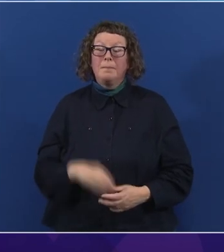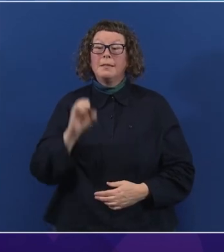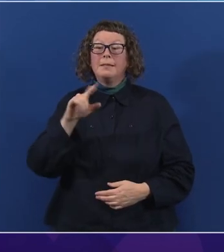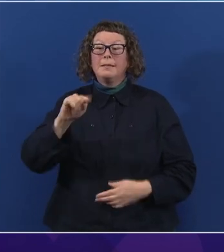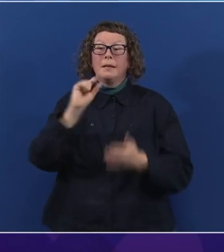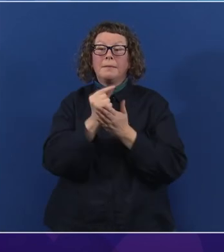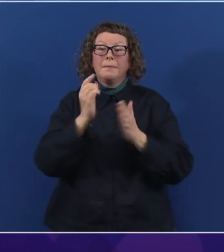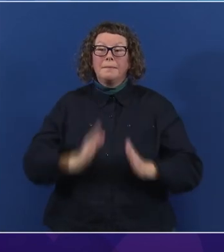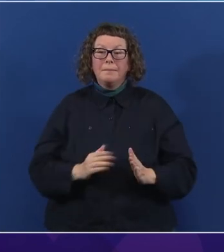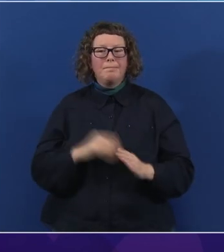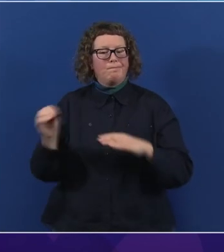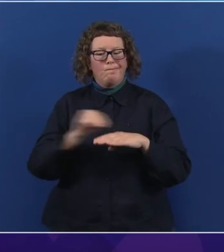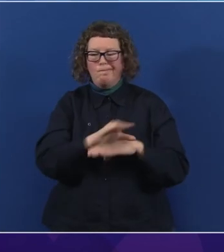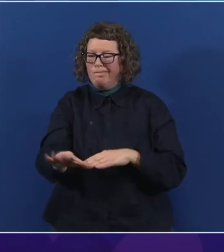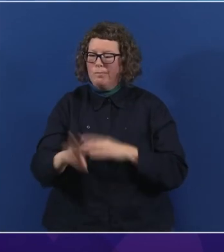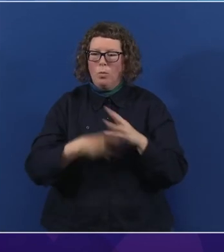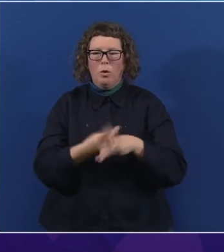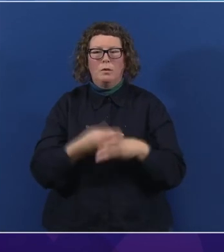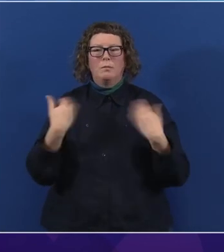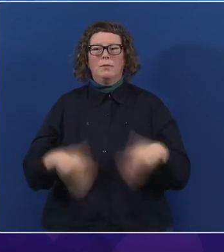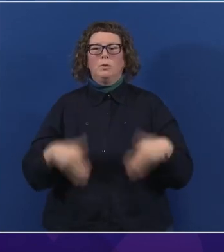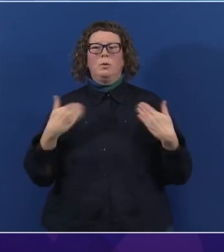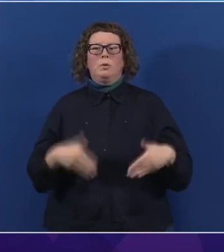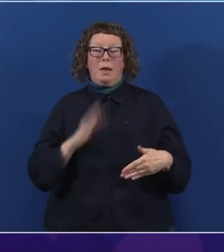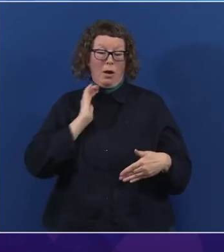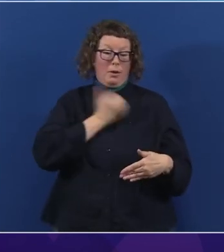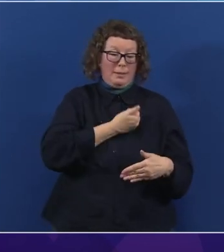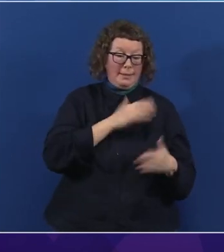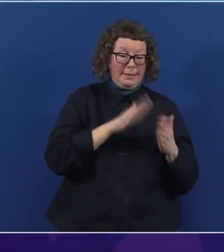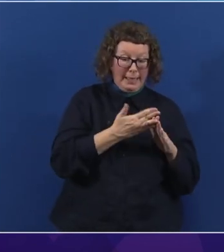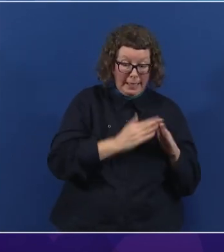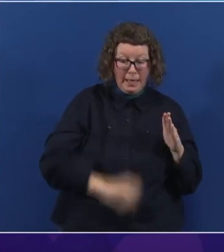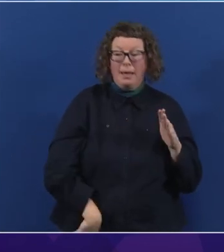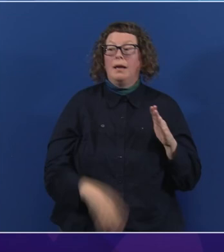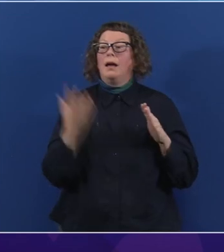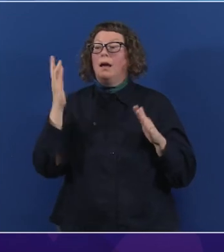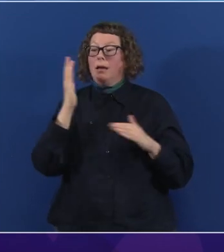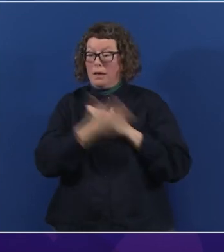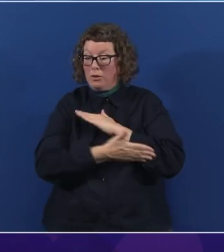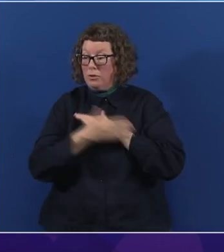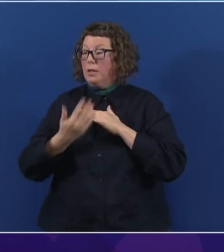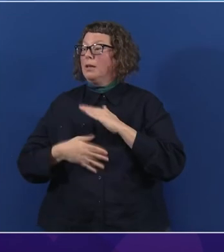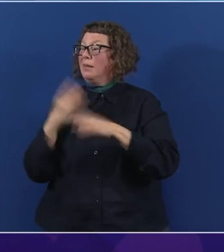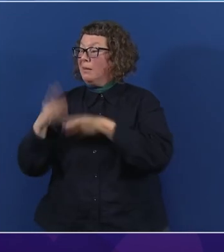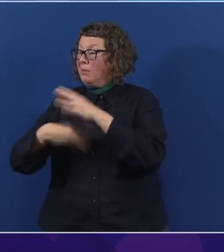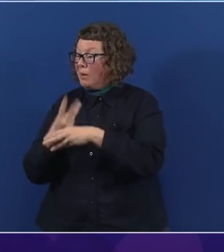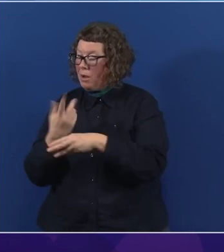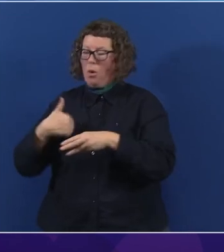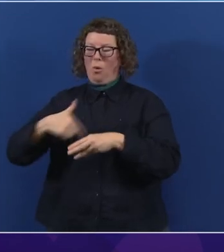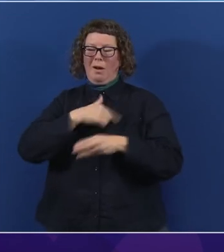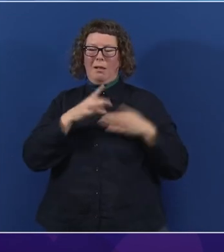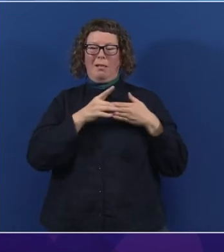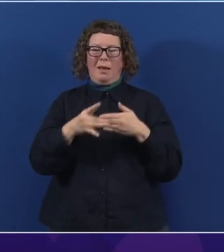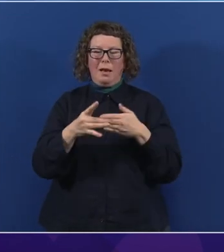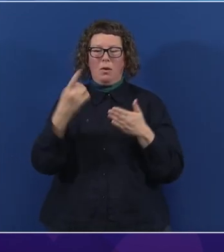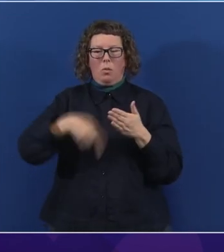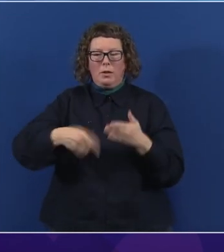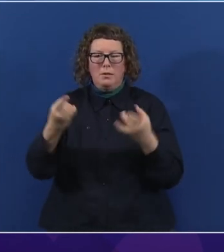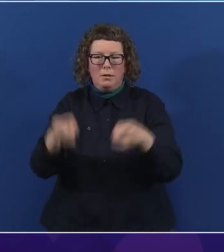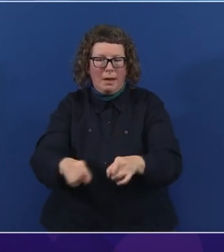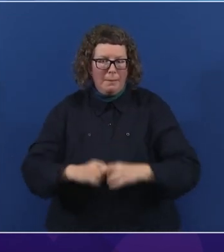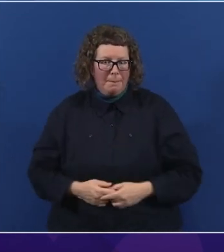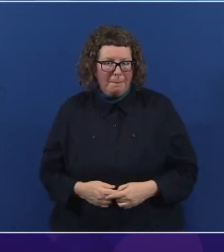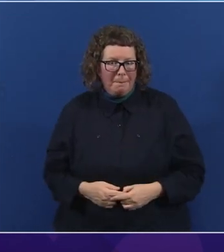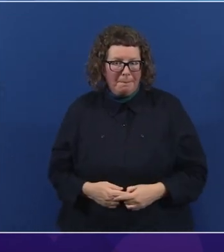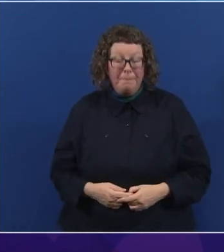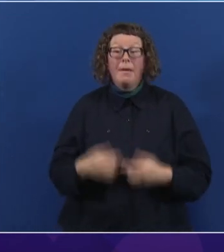SAIT graduates make a difference. In our city, our country, and around the world, we're leading and creating what's to come. And